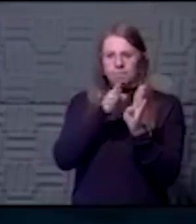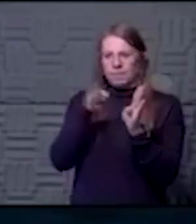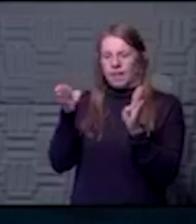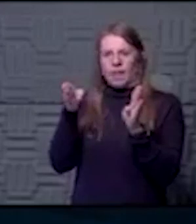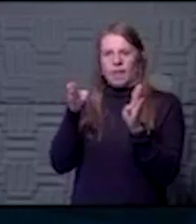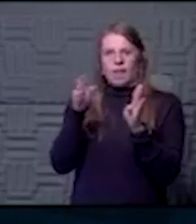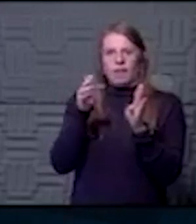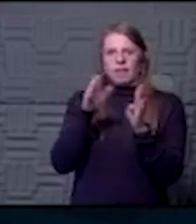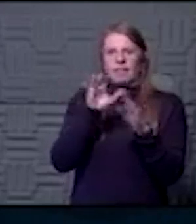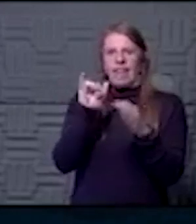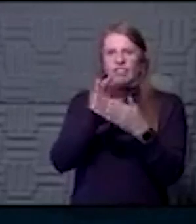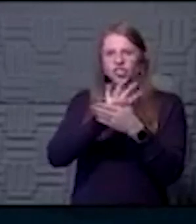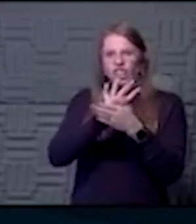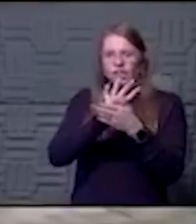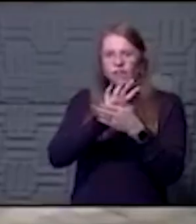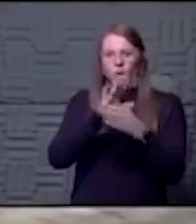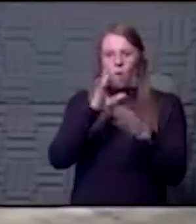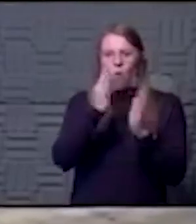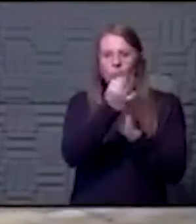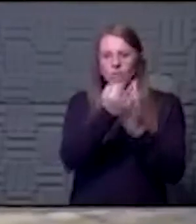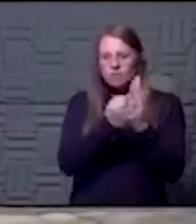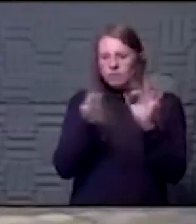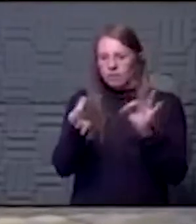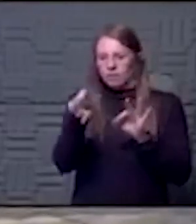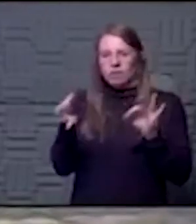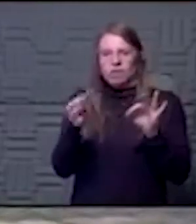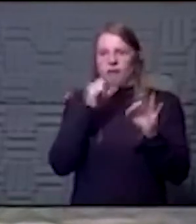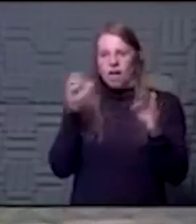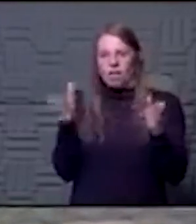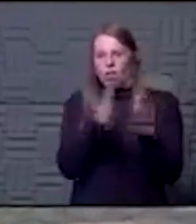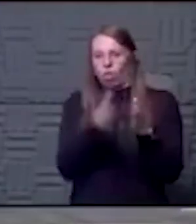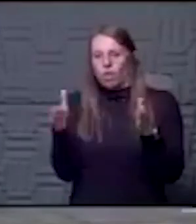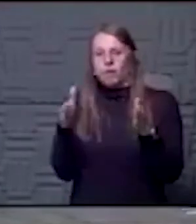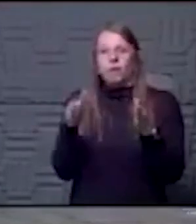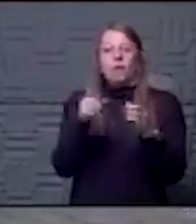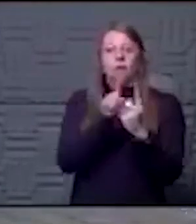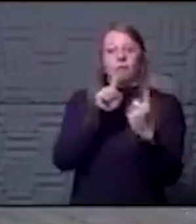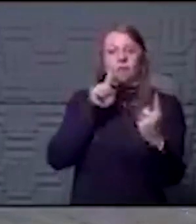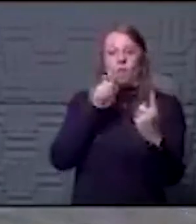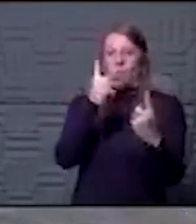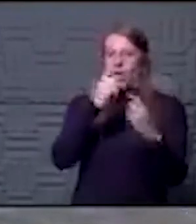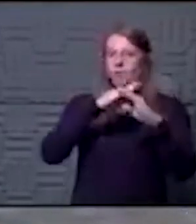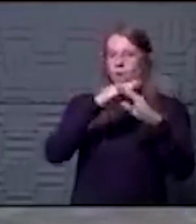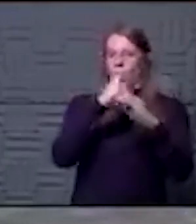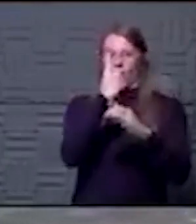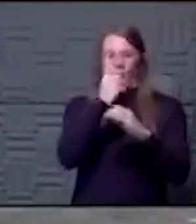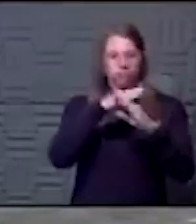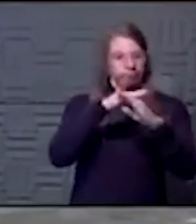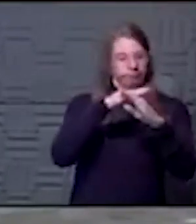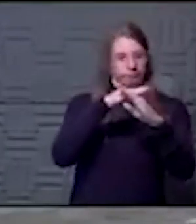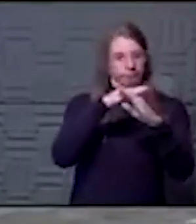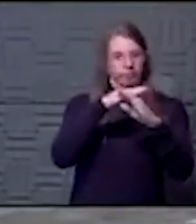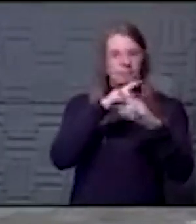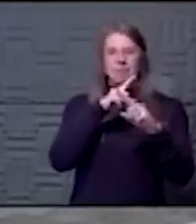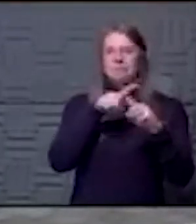with the holes in slightly different spots. So physical distancing, one intervention, one barrier, but